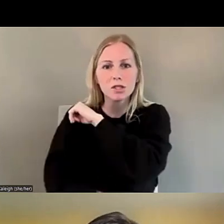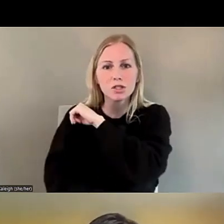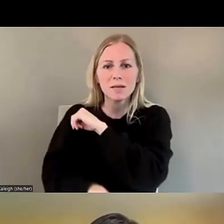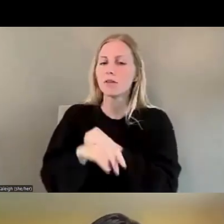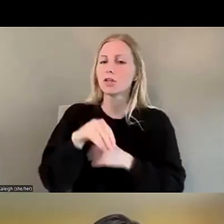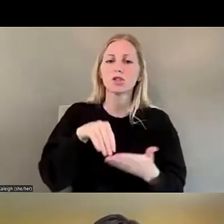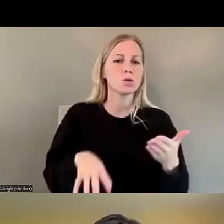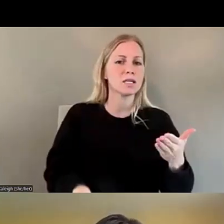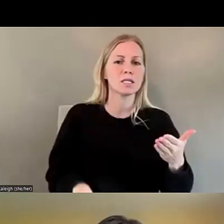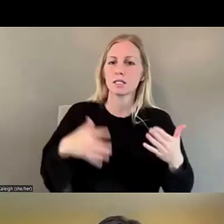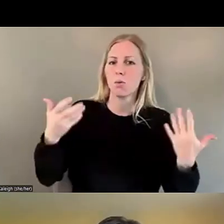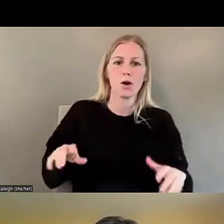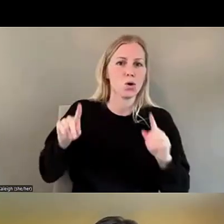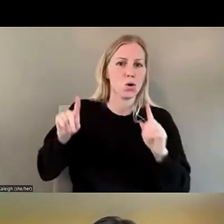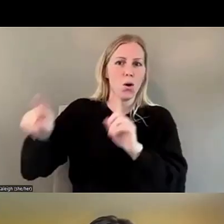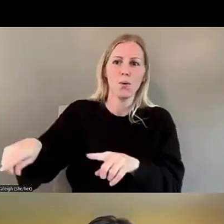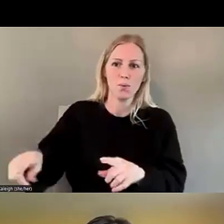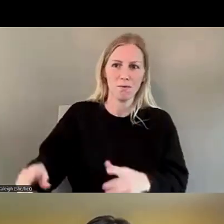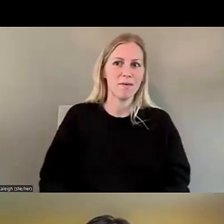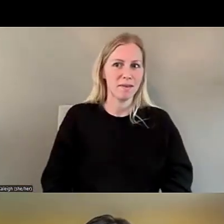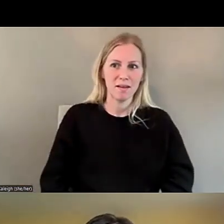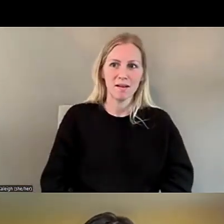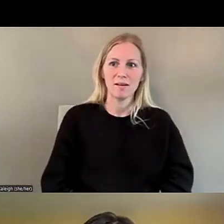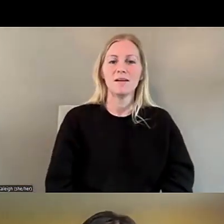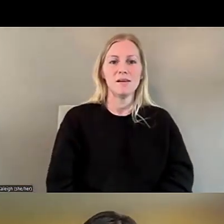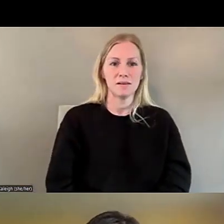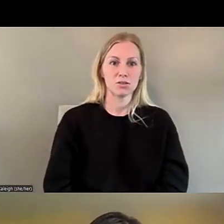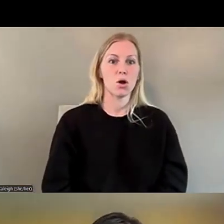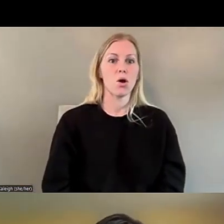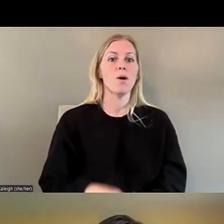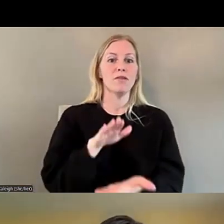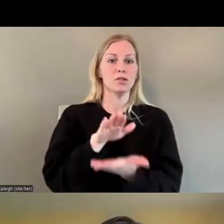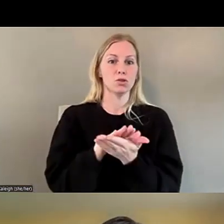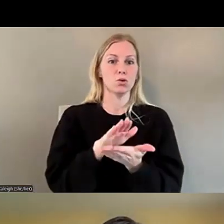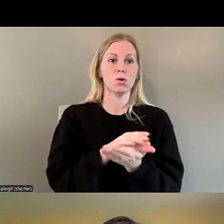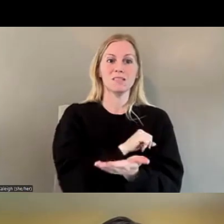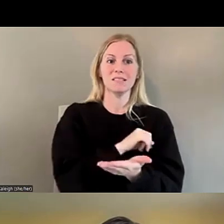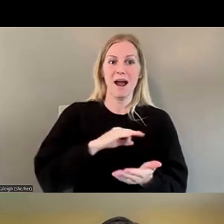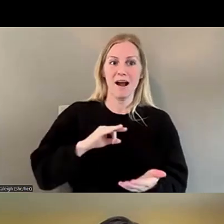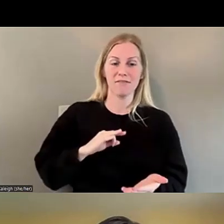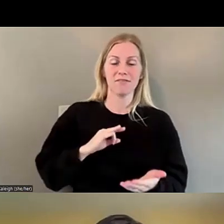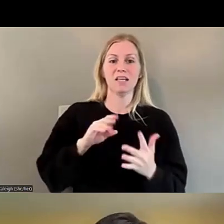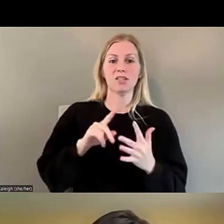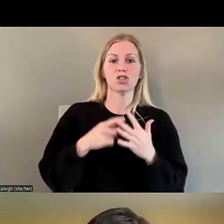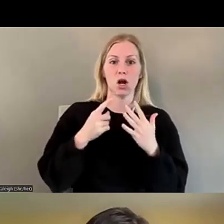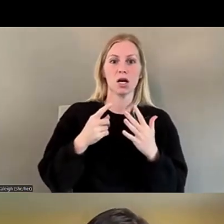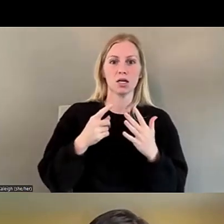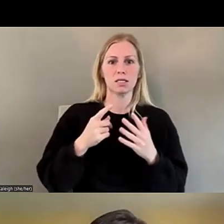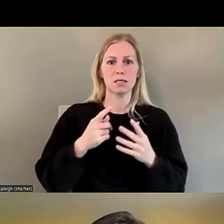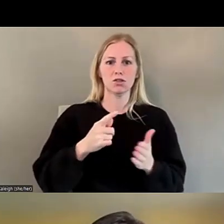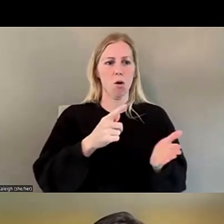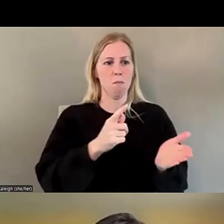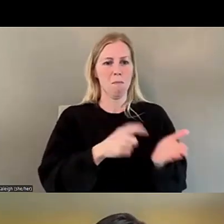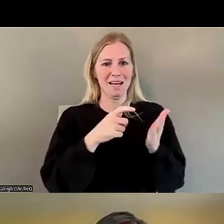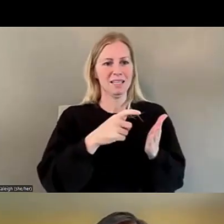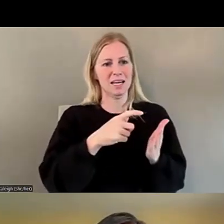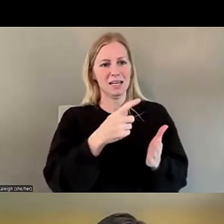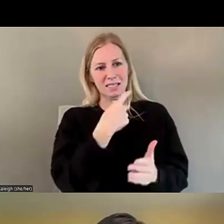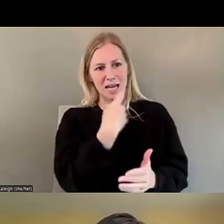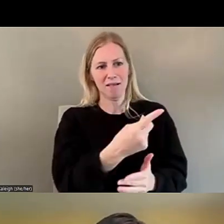there. So as soon as the school staff start mandating that a student go